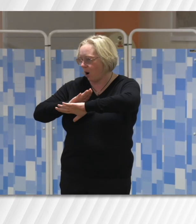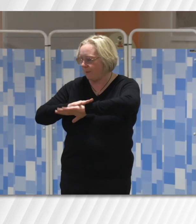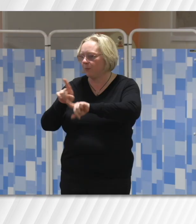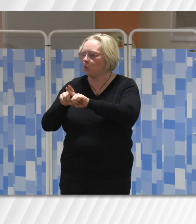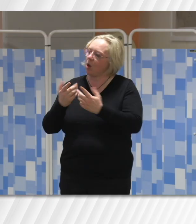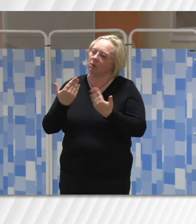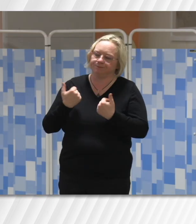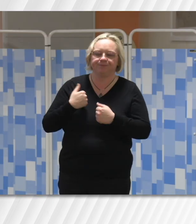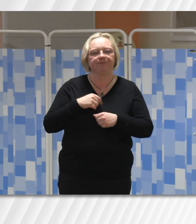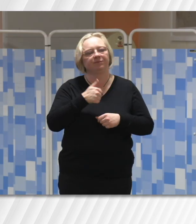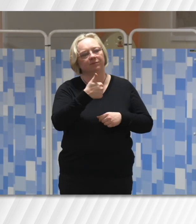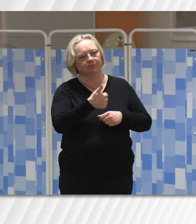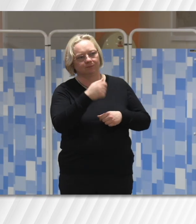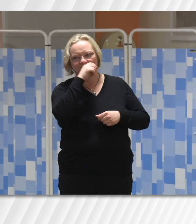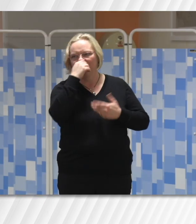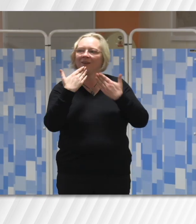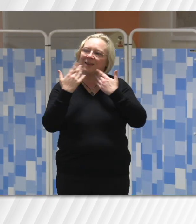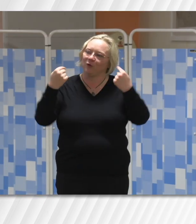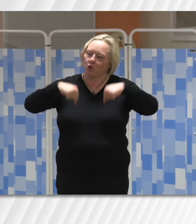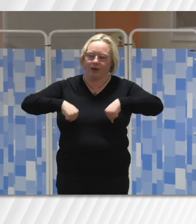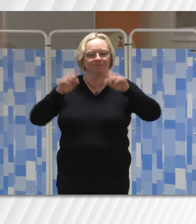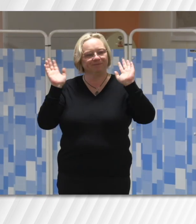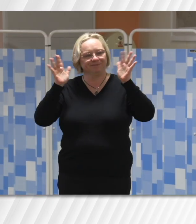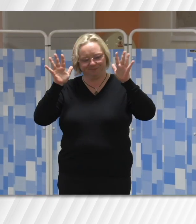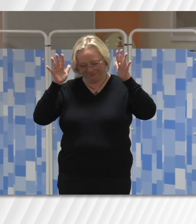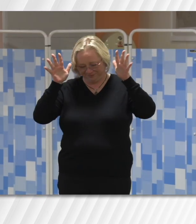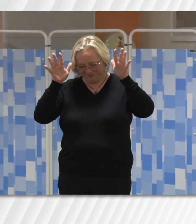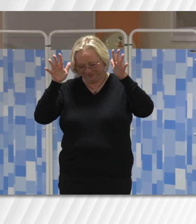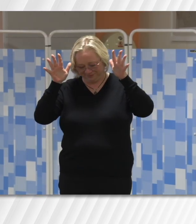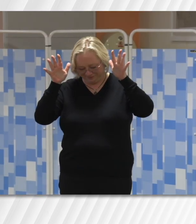really appreciated. Thank you for having us. Thank you for having us.